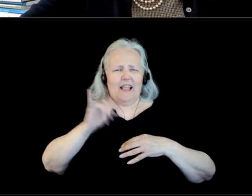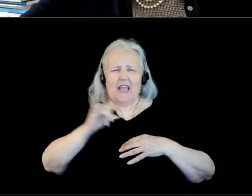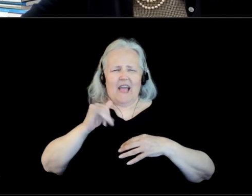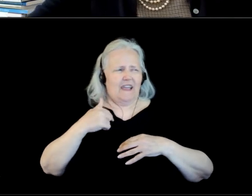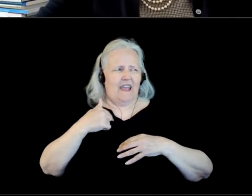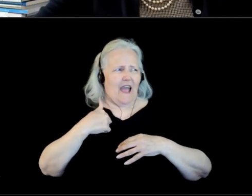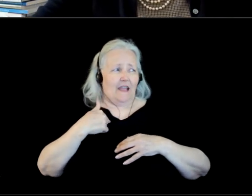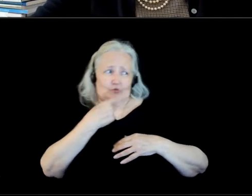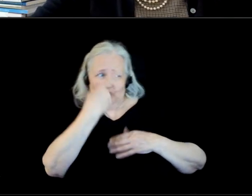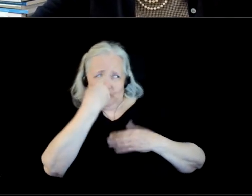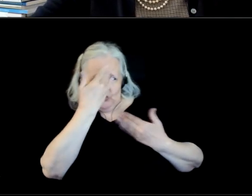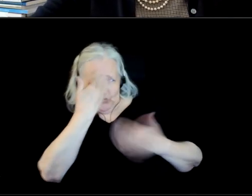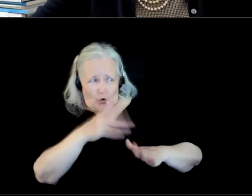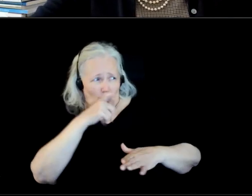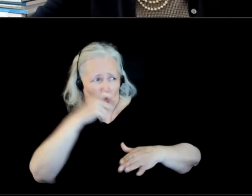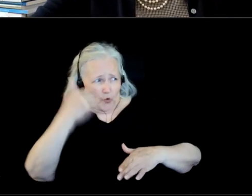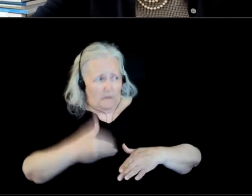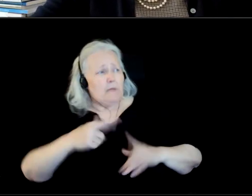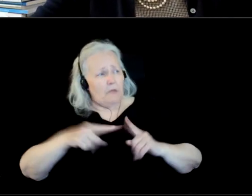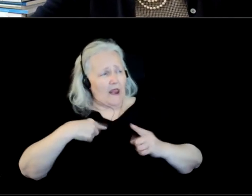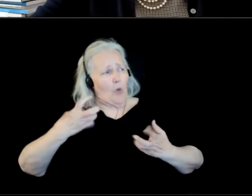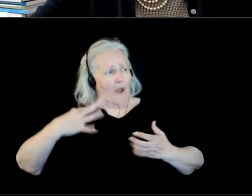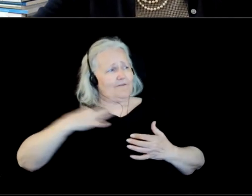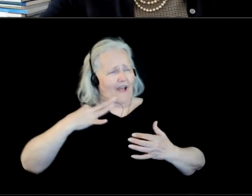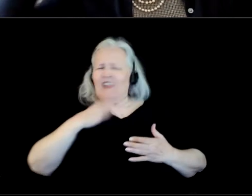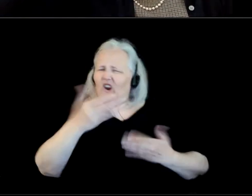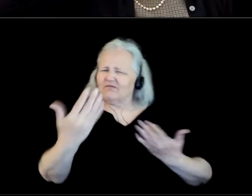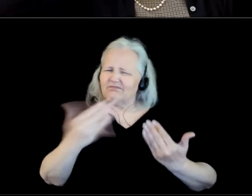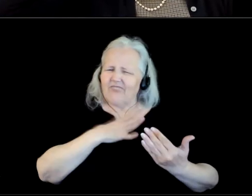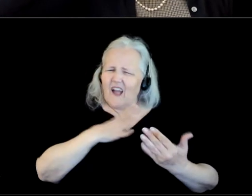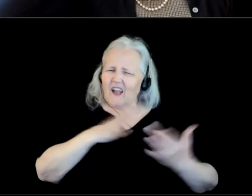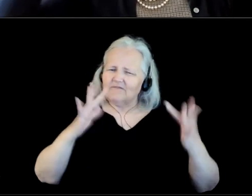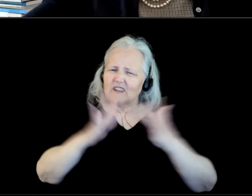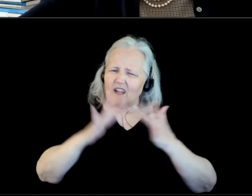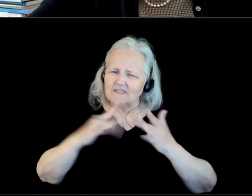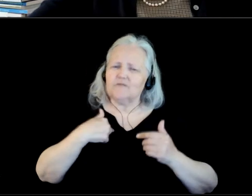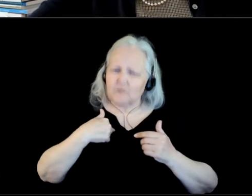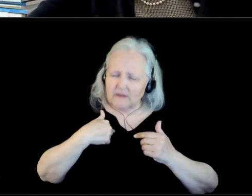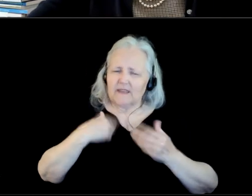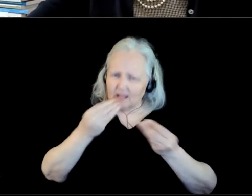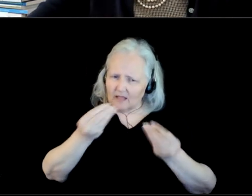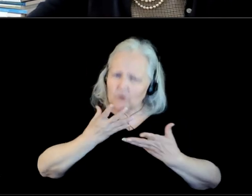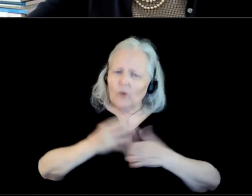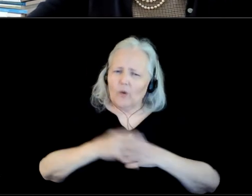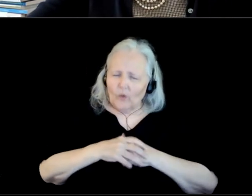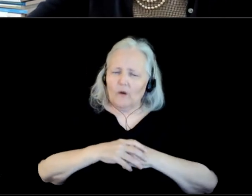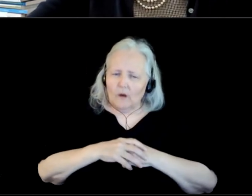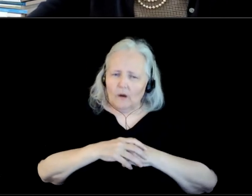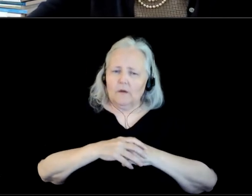reviewer, please feel free to ping me and let me know, because